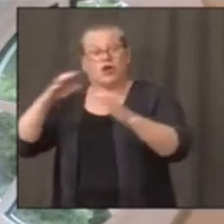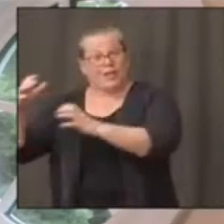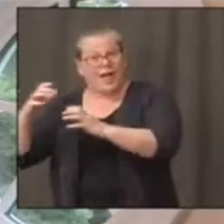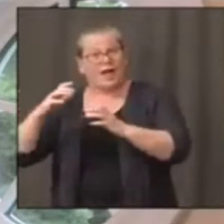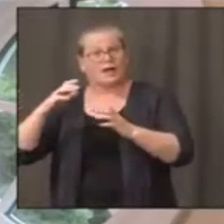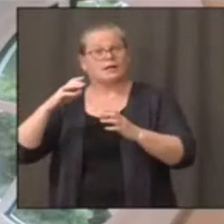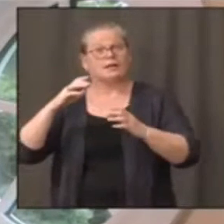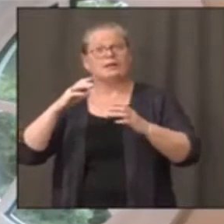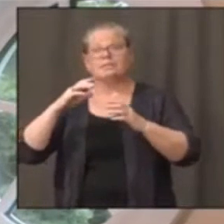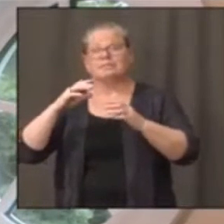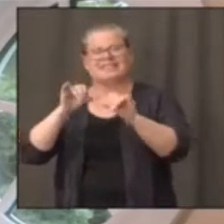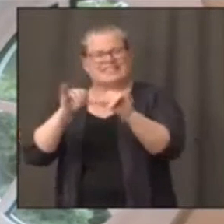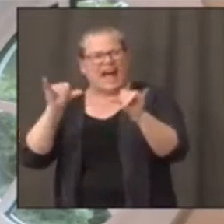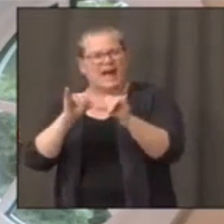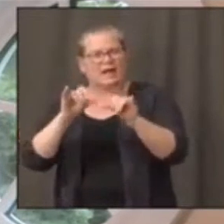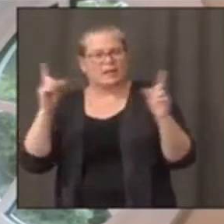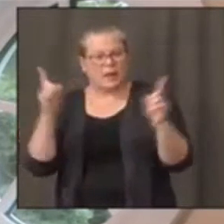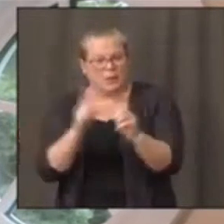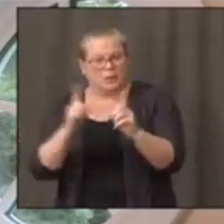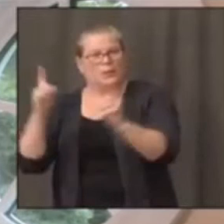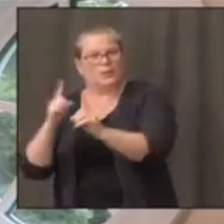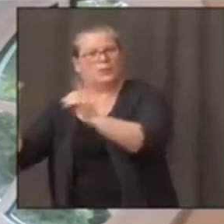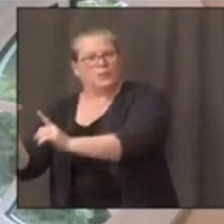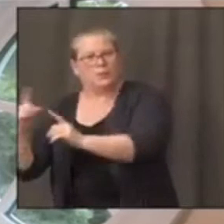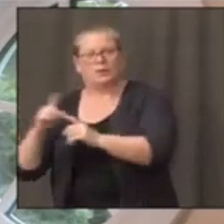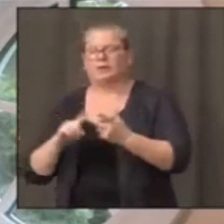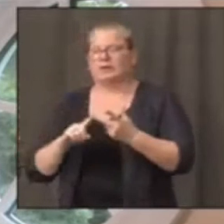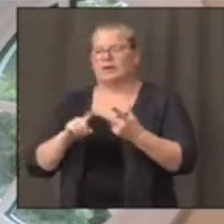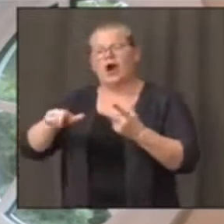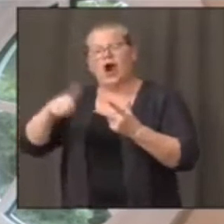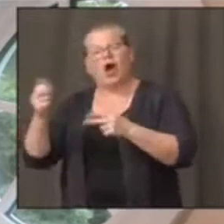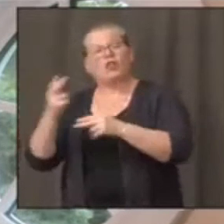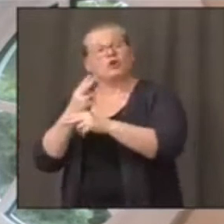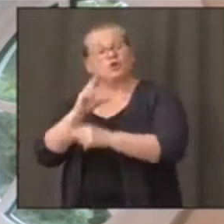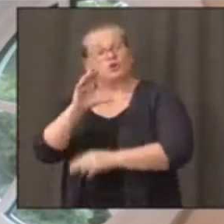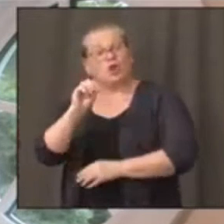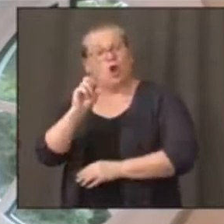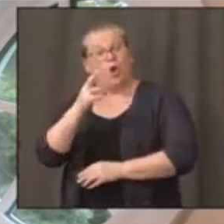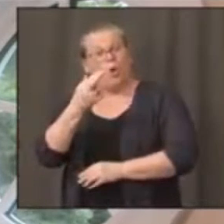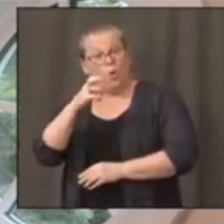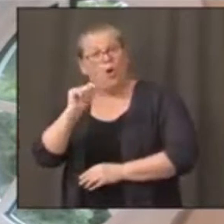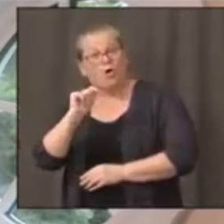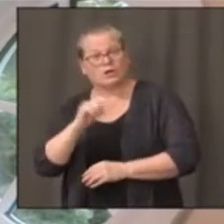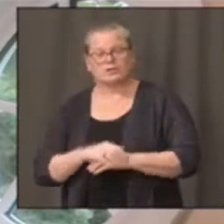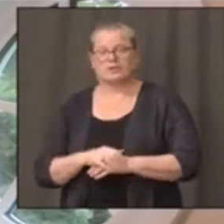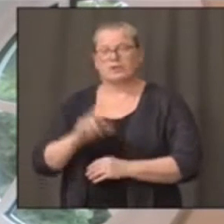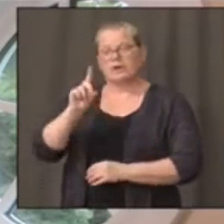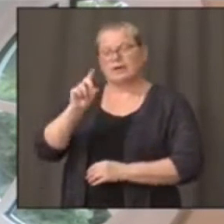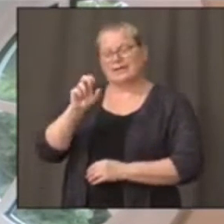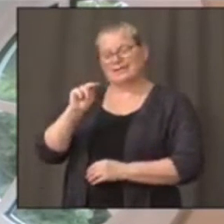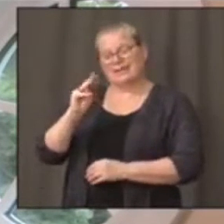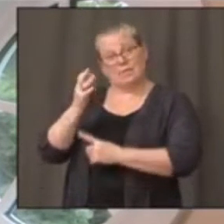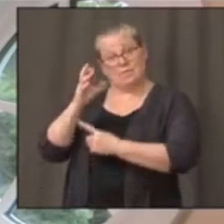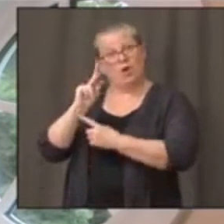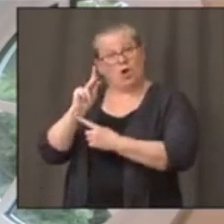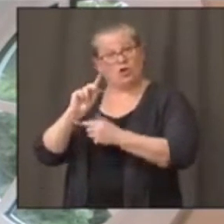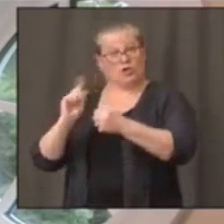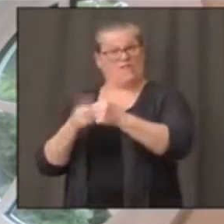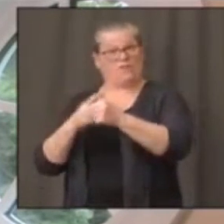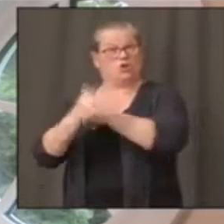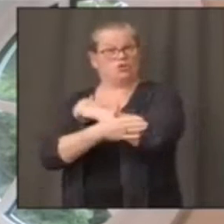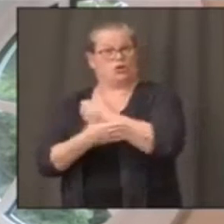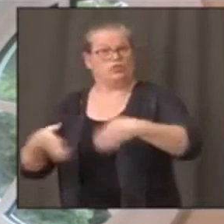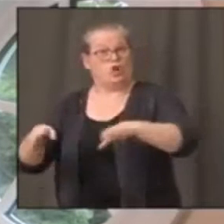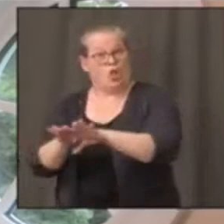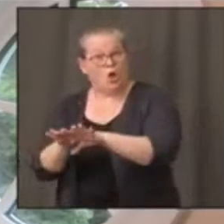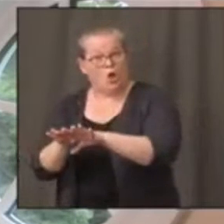schools adopted a pod model or cohort model, as we're doing in this state. Denmark was the first country to reopen schools, and they did this. They assigned